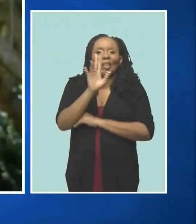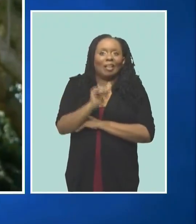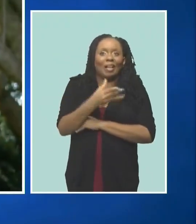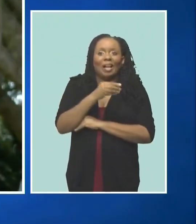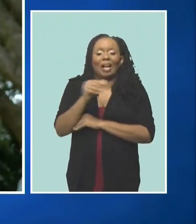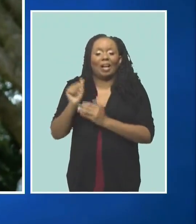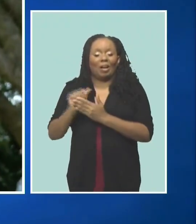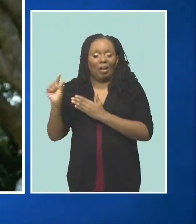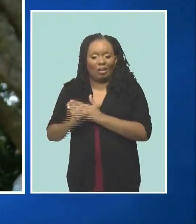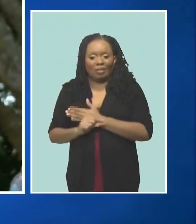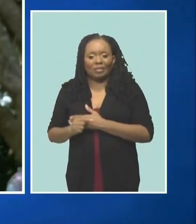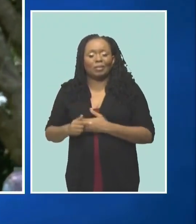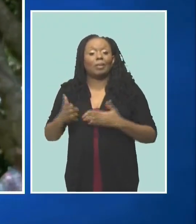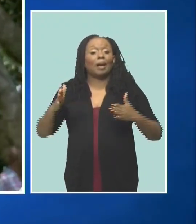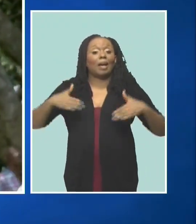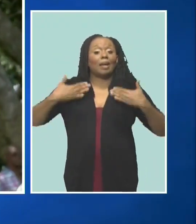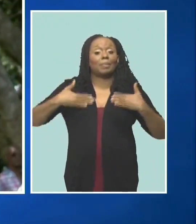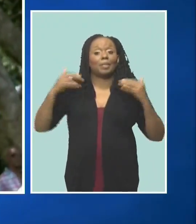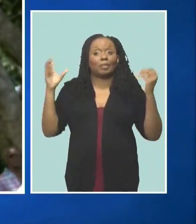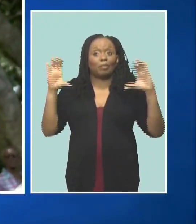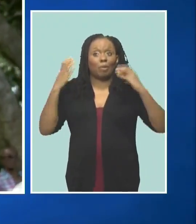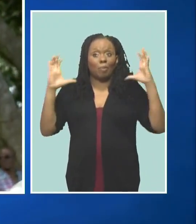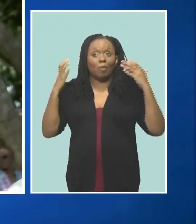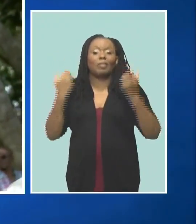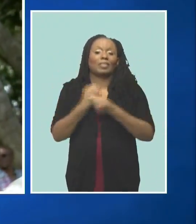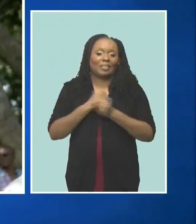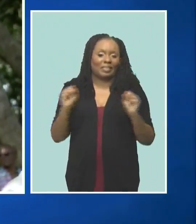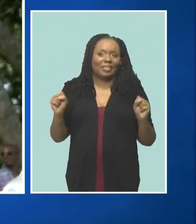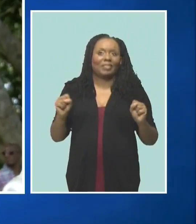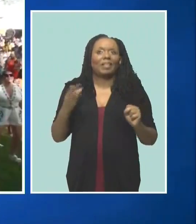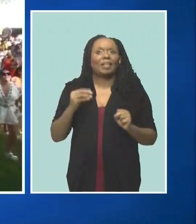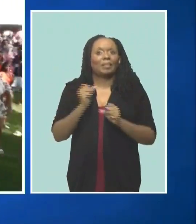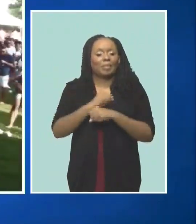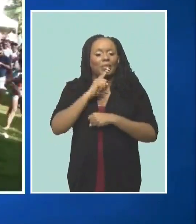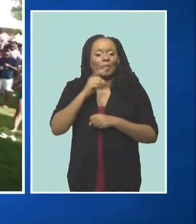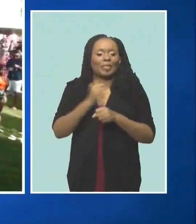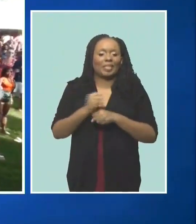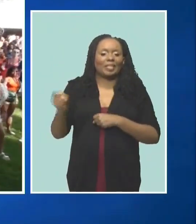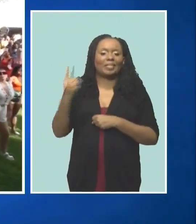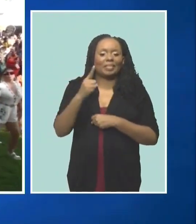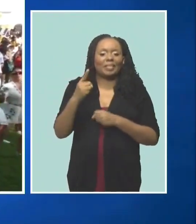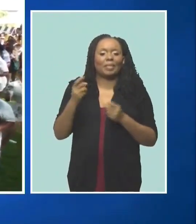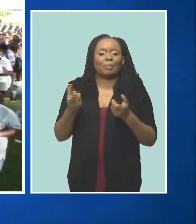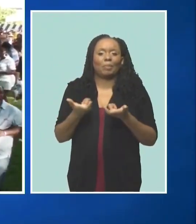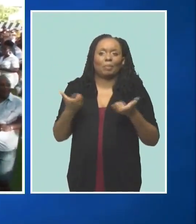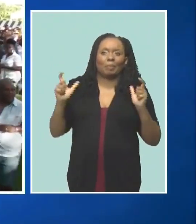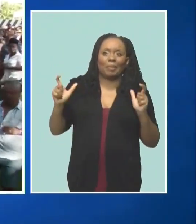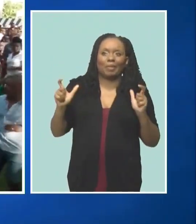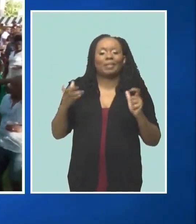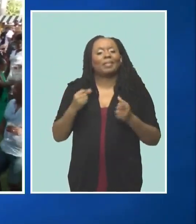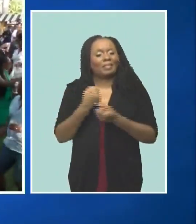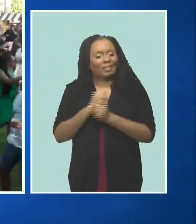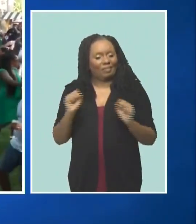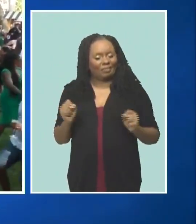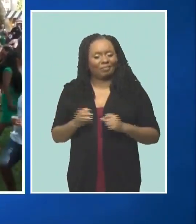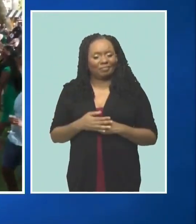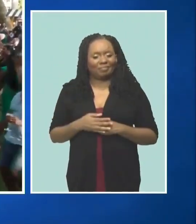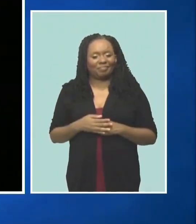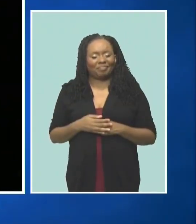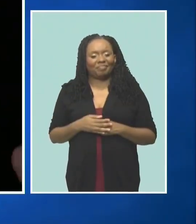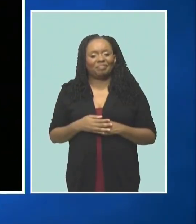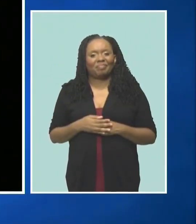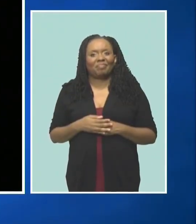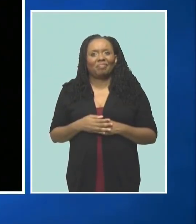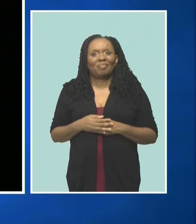Barbados, much love, and let's make it safe and 2025 bigger and safer. Similarly, Managing Director of Music and